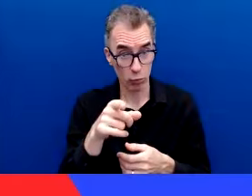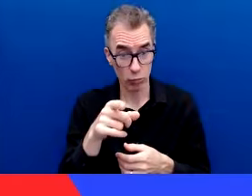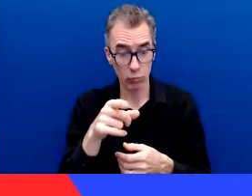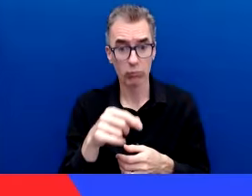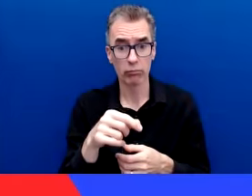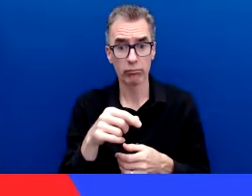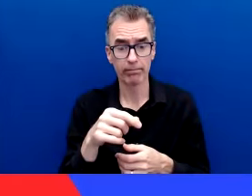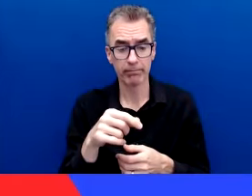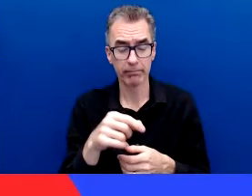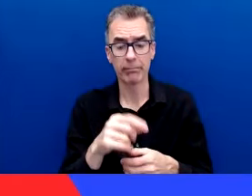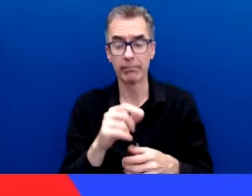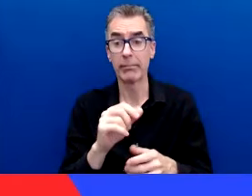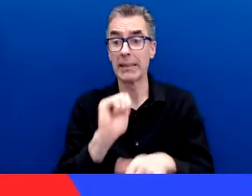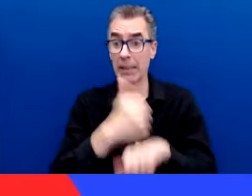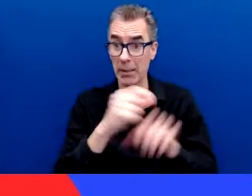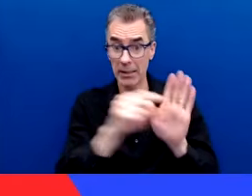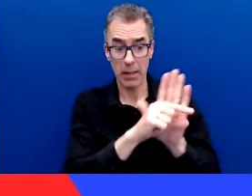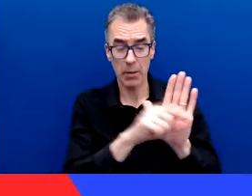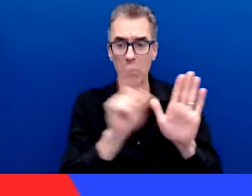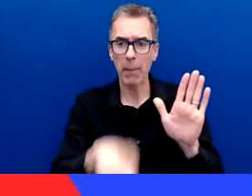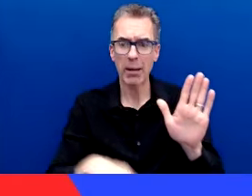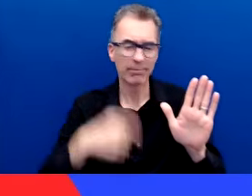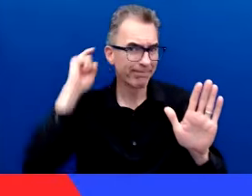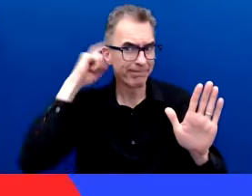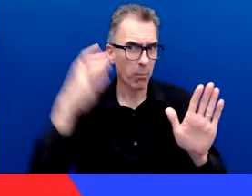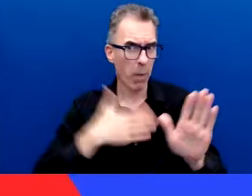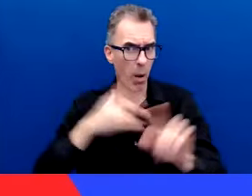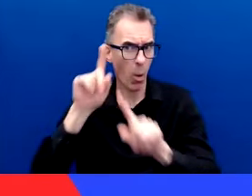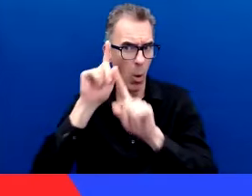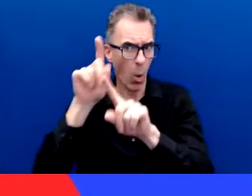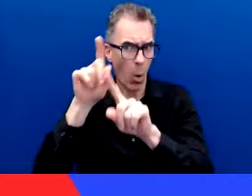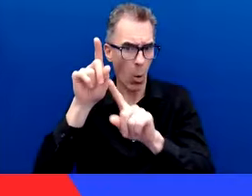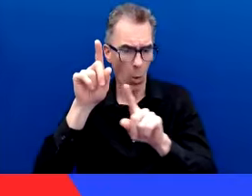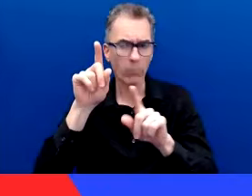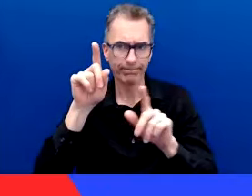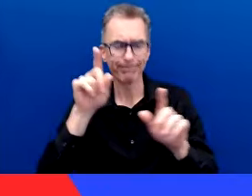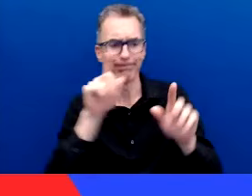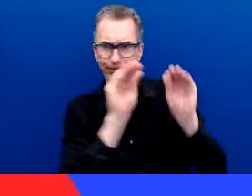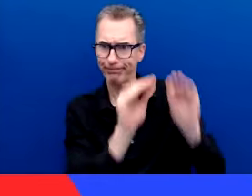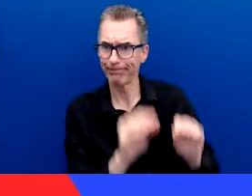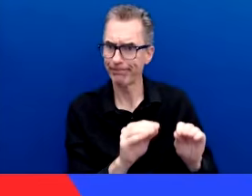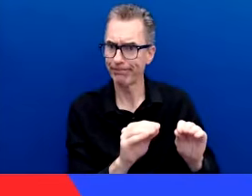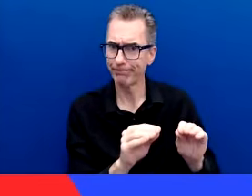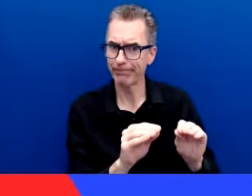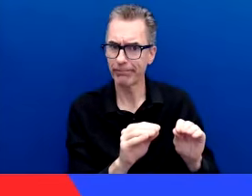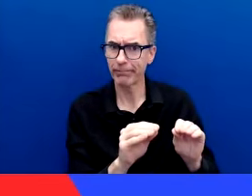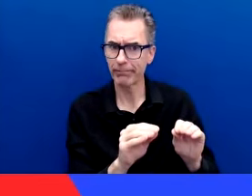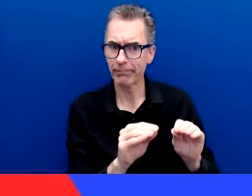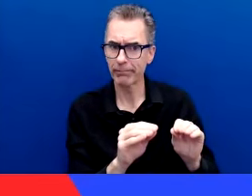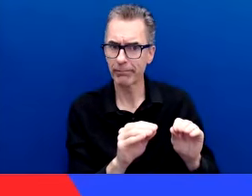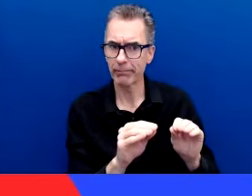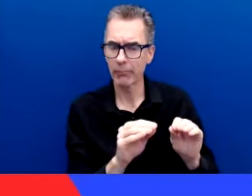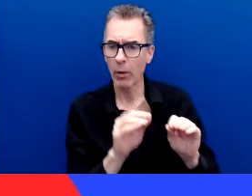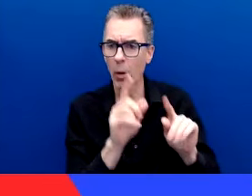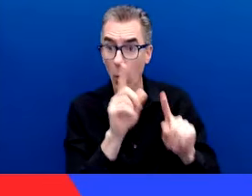with a purpose in mind. I find it to be very helpful, not only for the students to enhance the